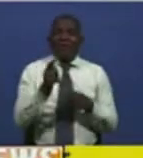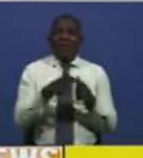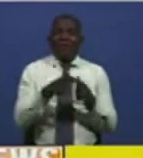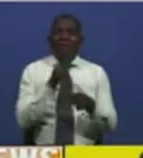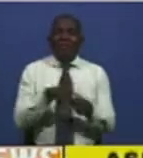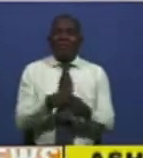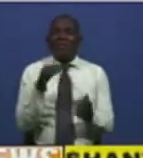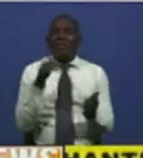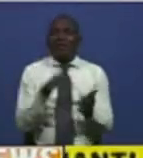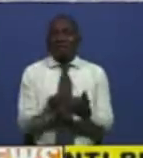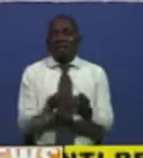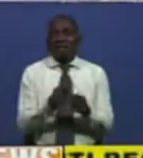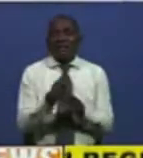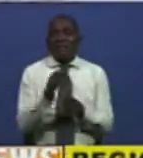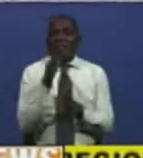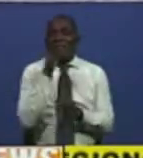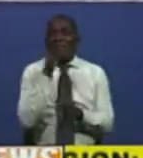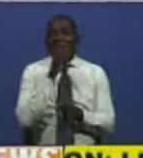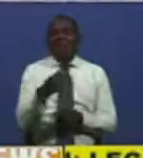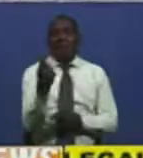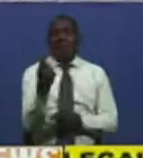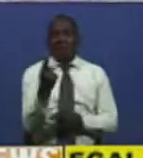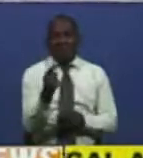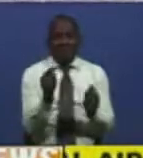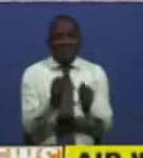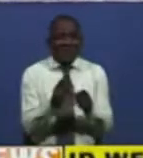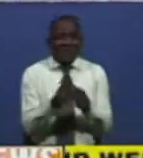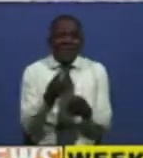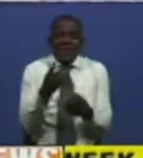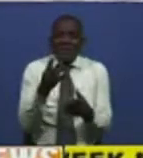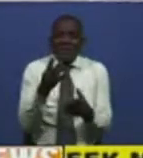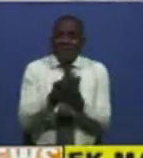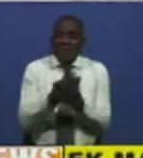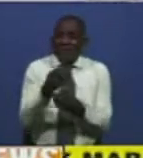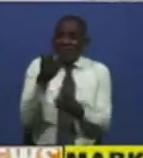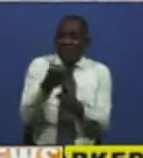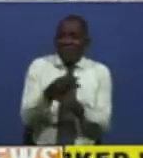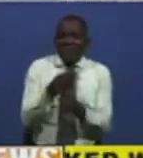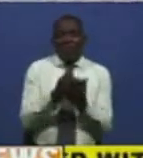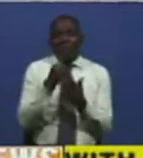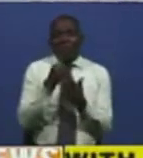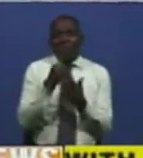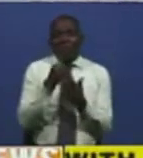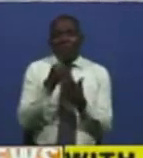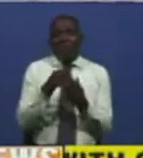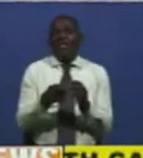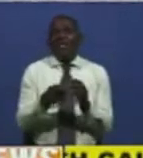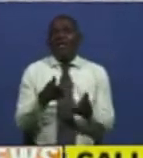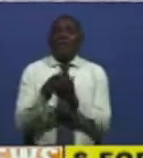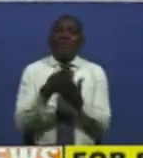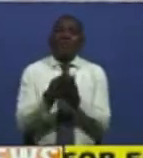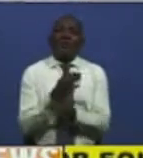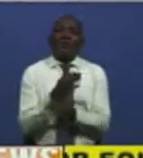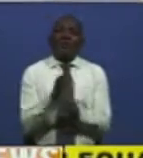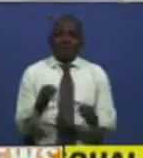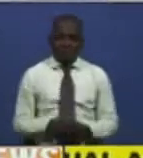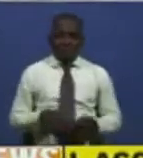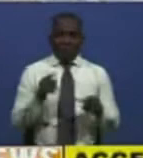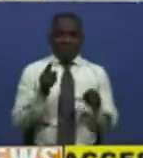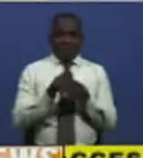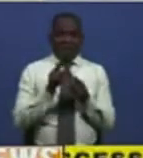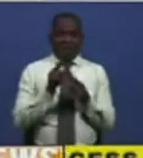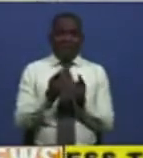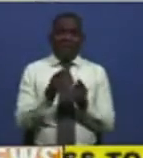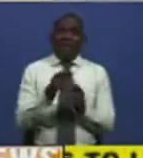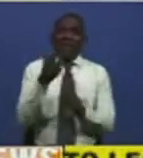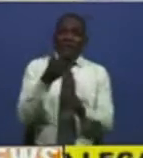single mother, and that a non-custodial sentence of a fine instead of a custodial sentence of 90 days was